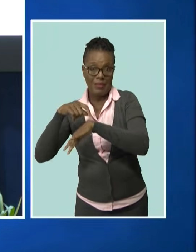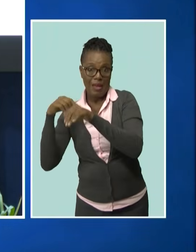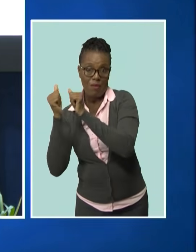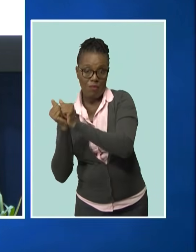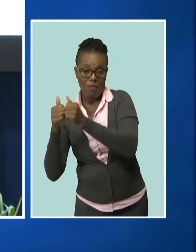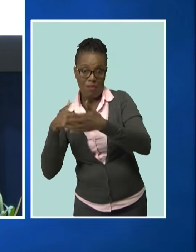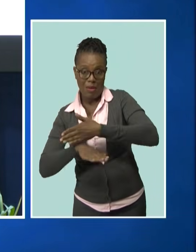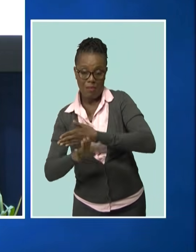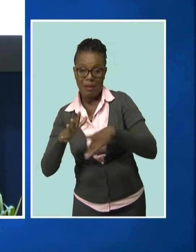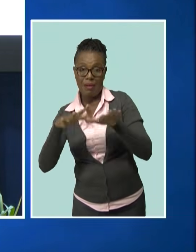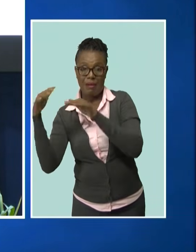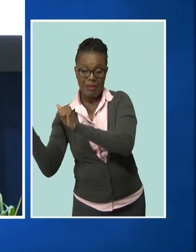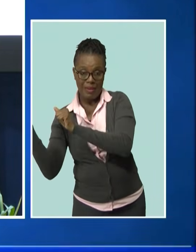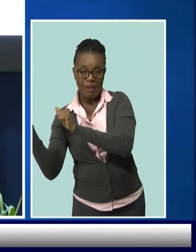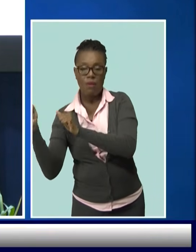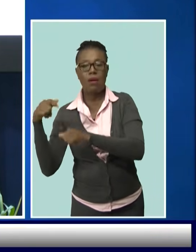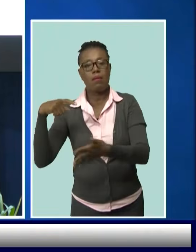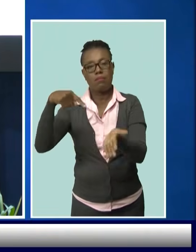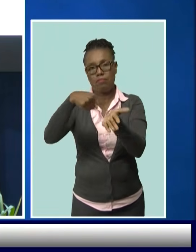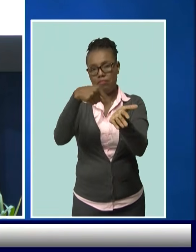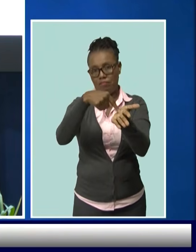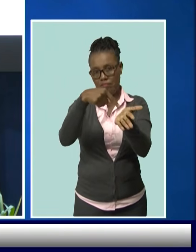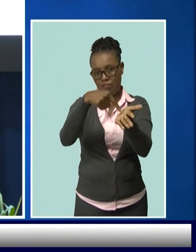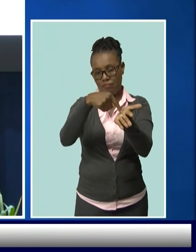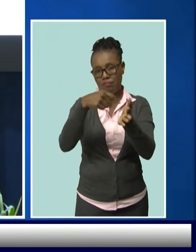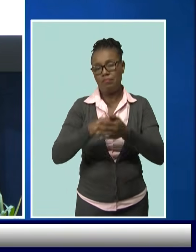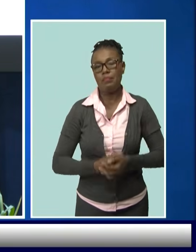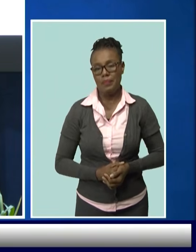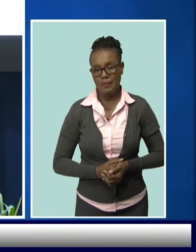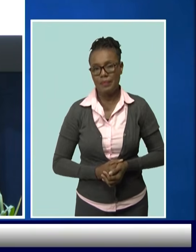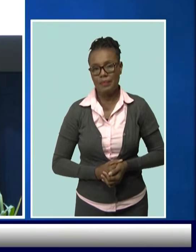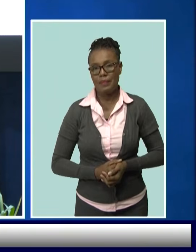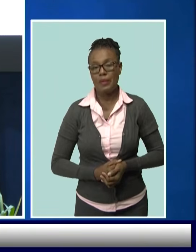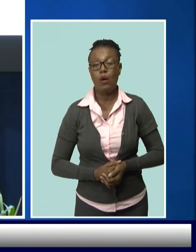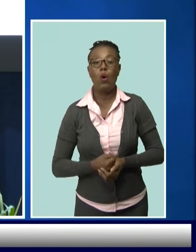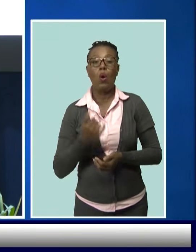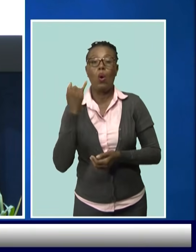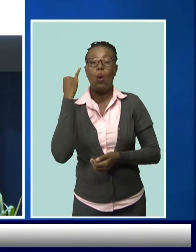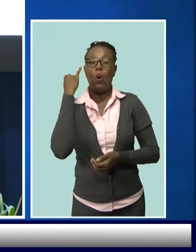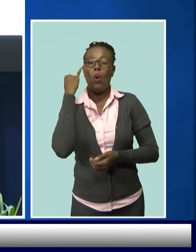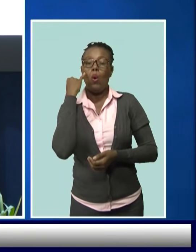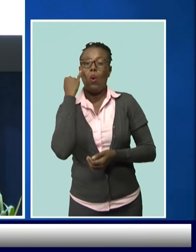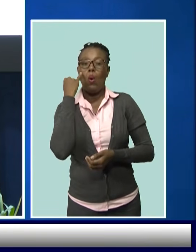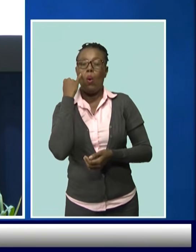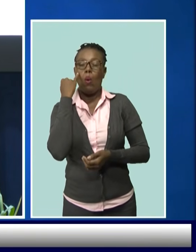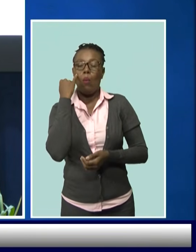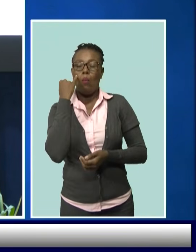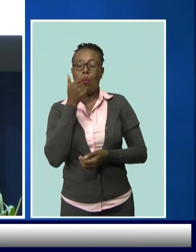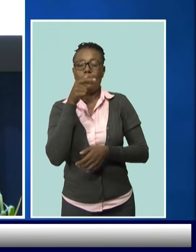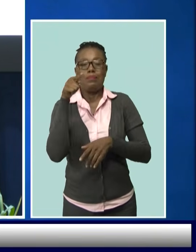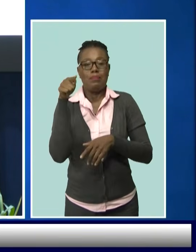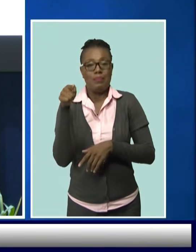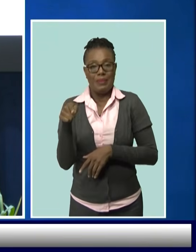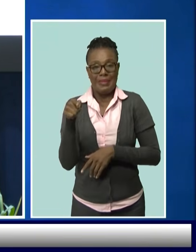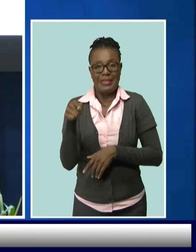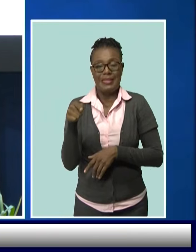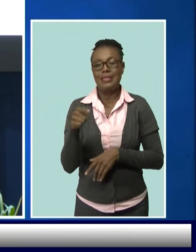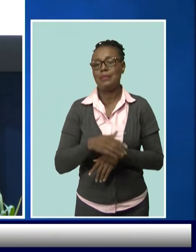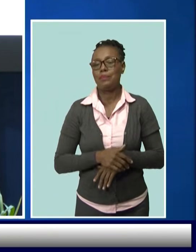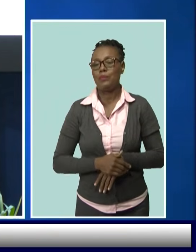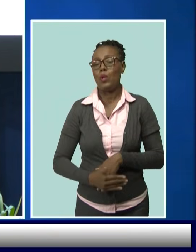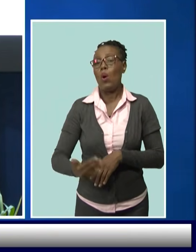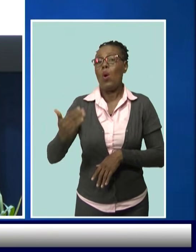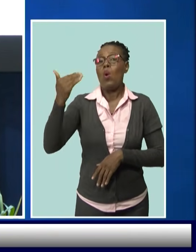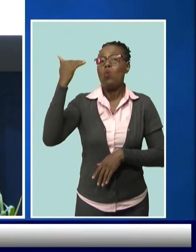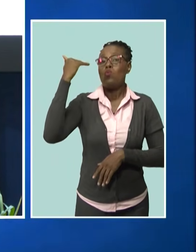employee who knowingly, and the important part in this is knowingly, who